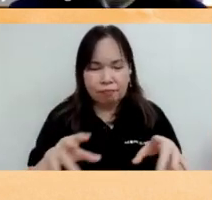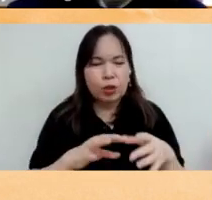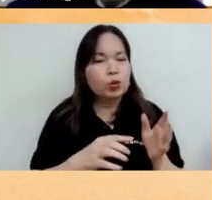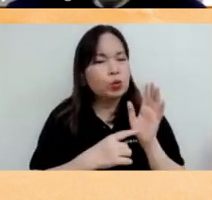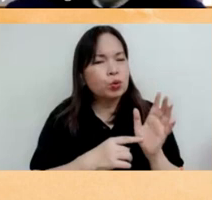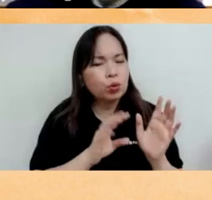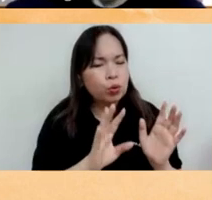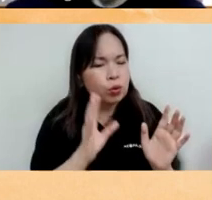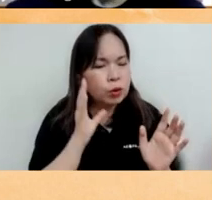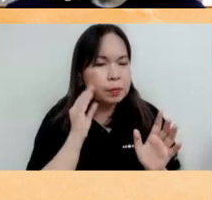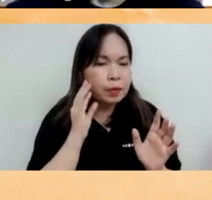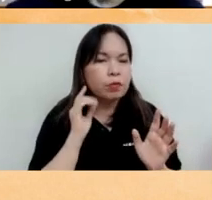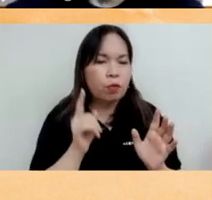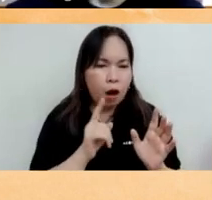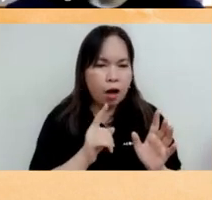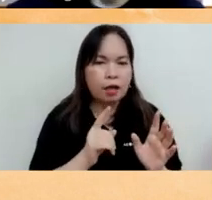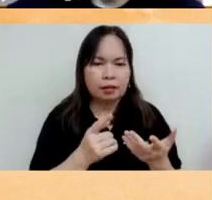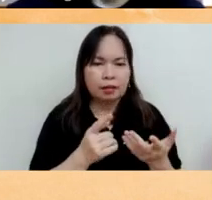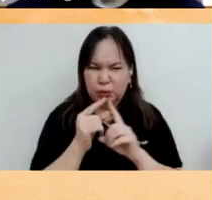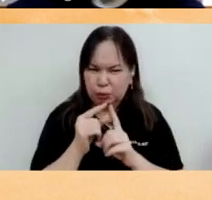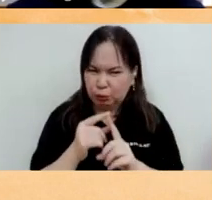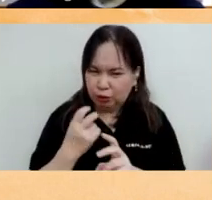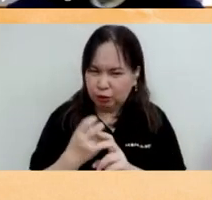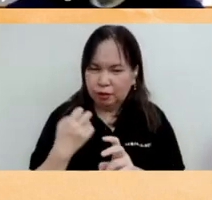experiencing and also what they need to learn.